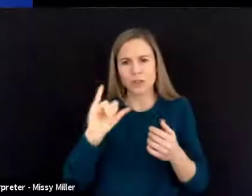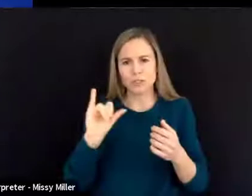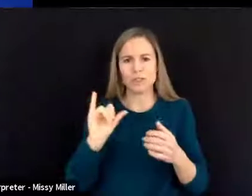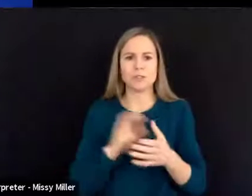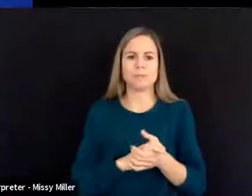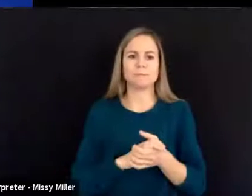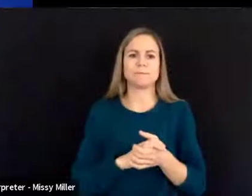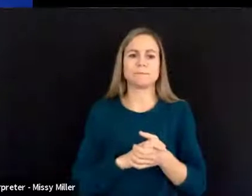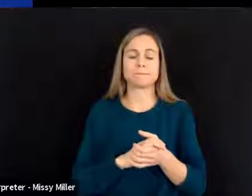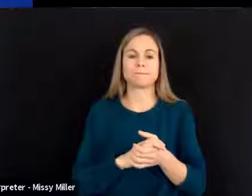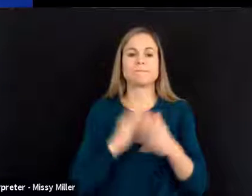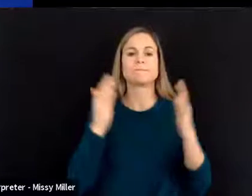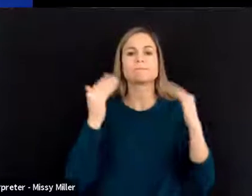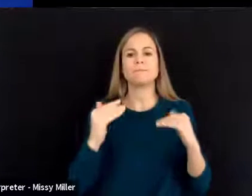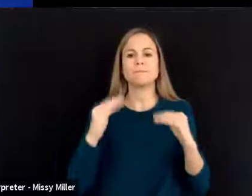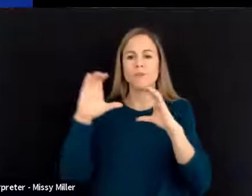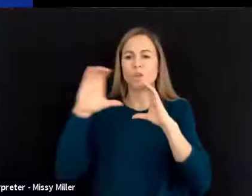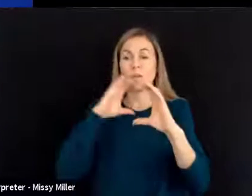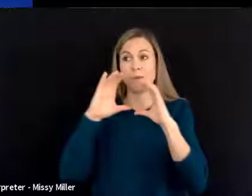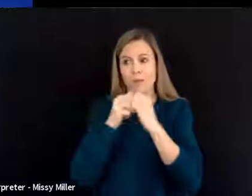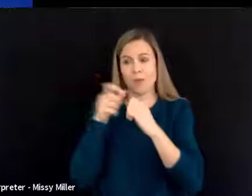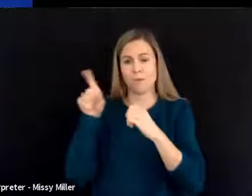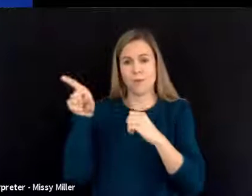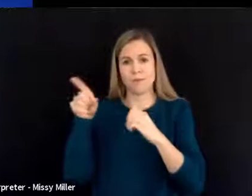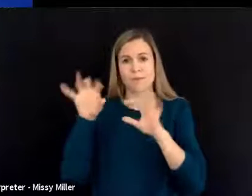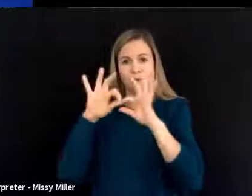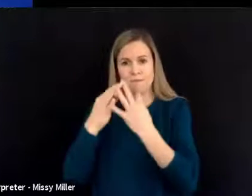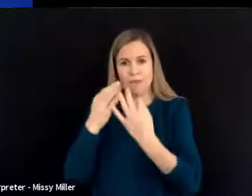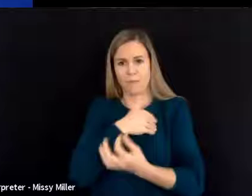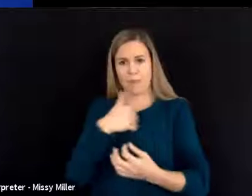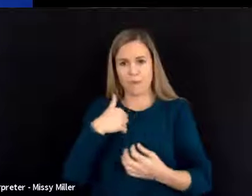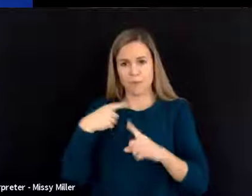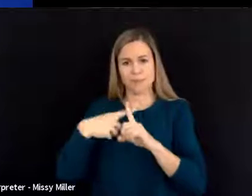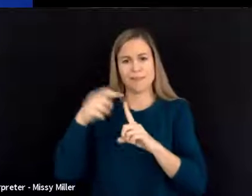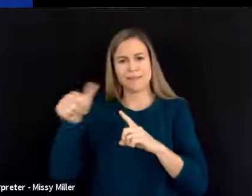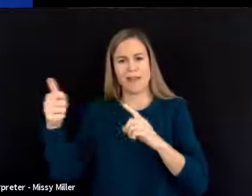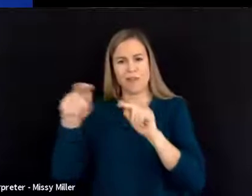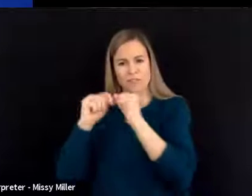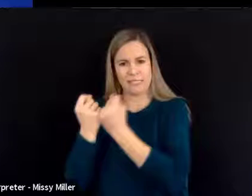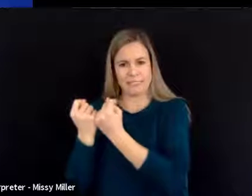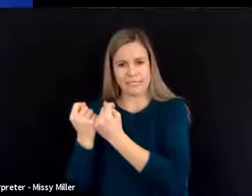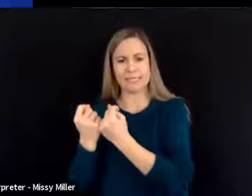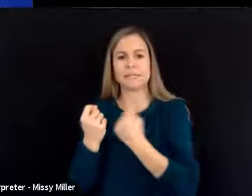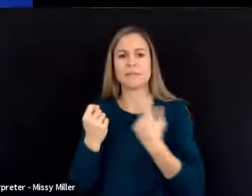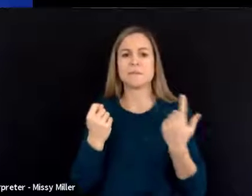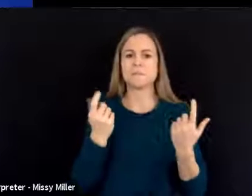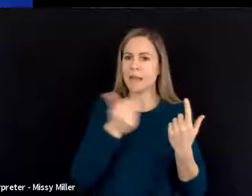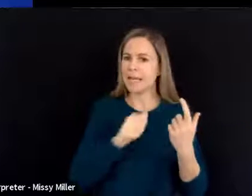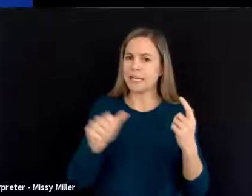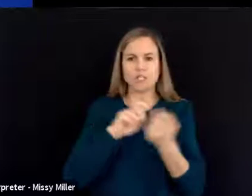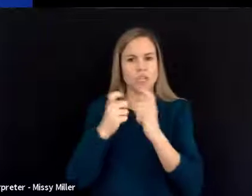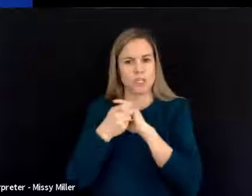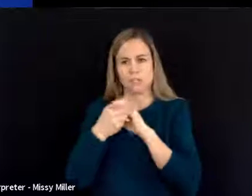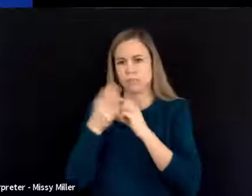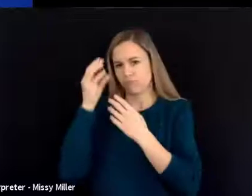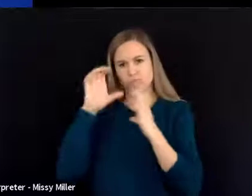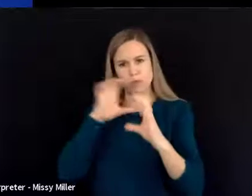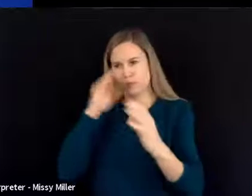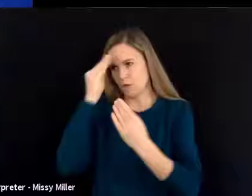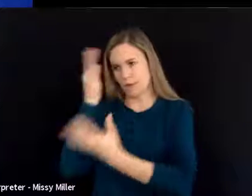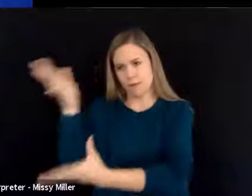with the family members and other team members about noted changes and growth. It's going to be really significant. As we've